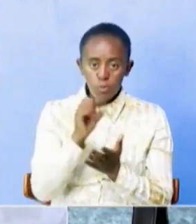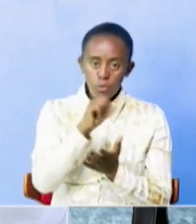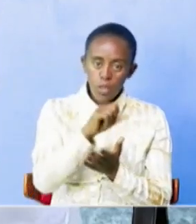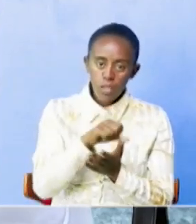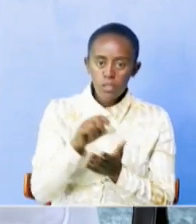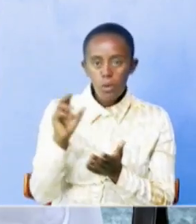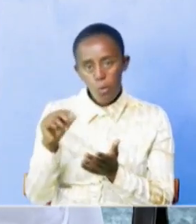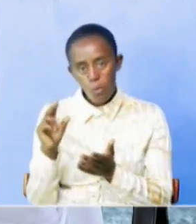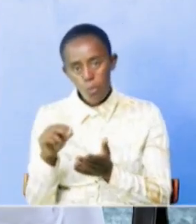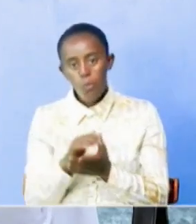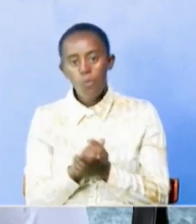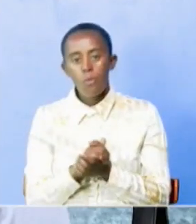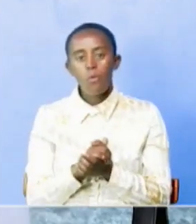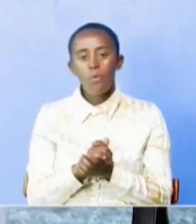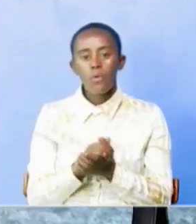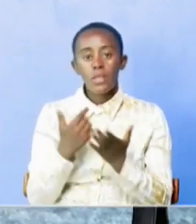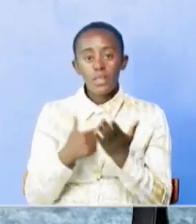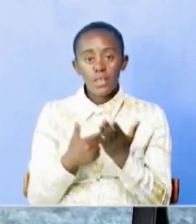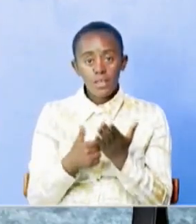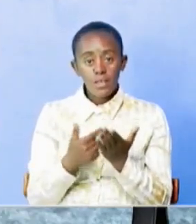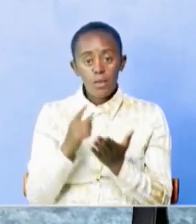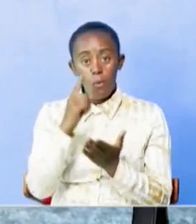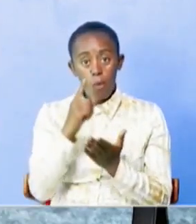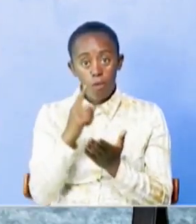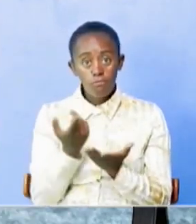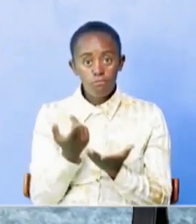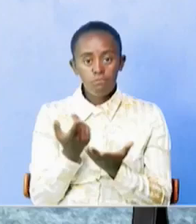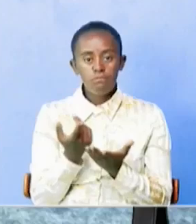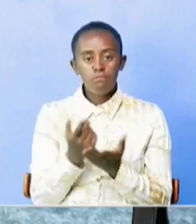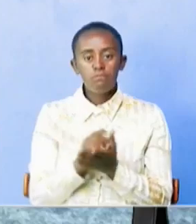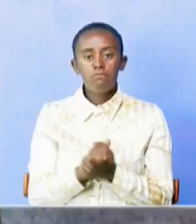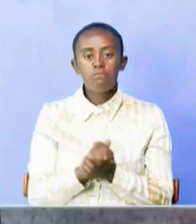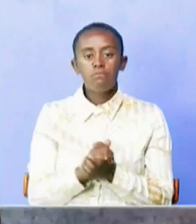no method. And this is one way to